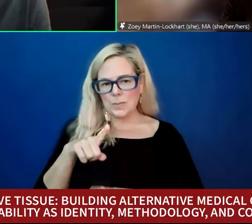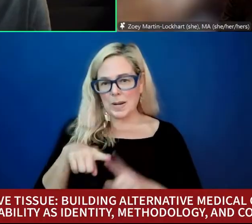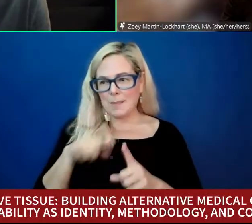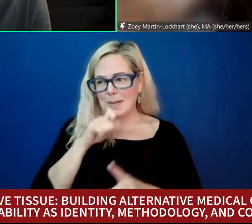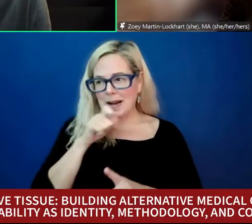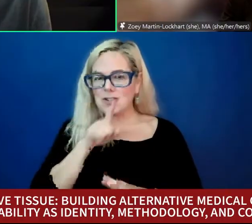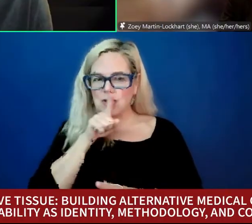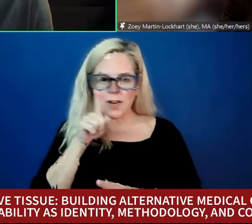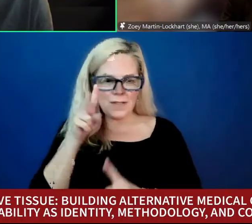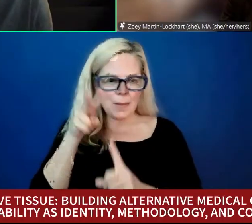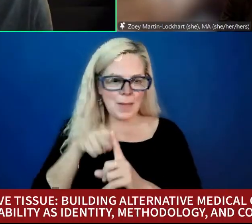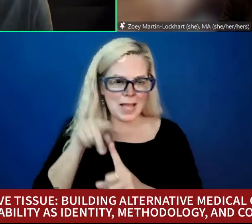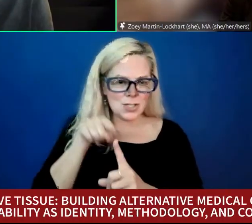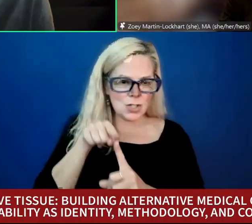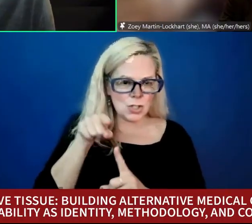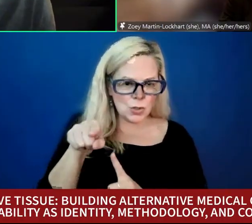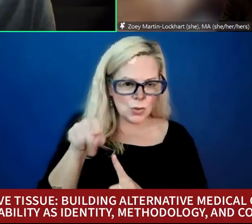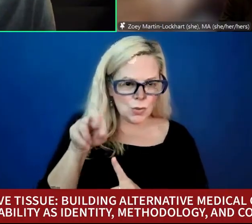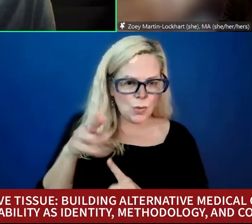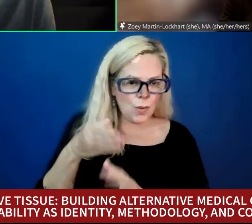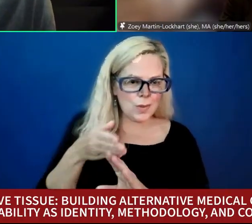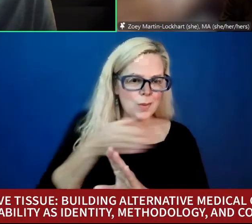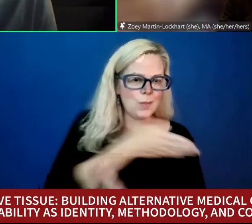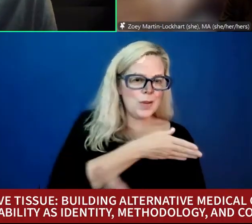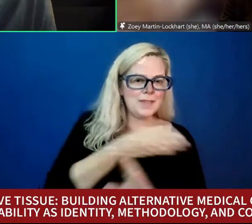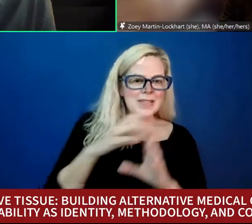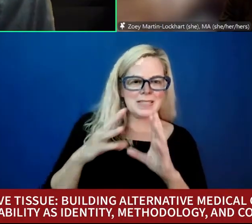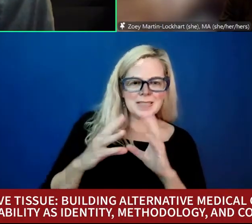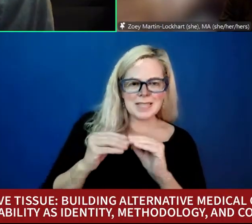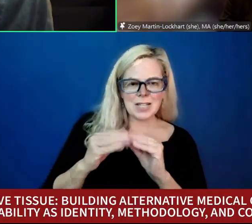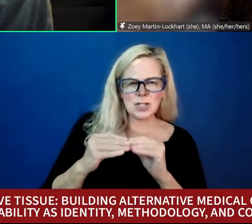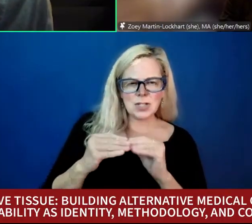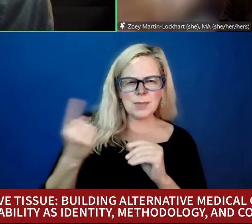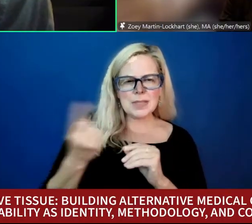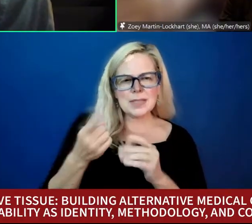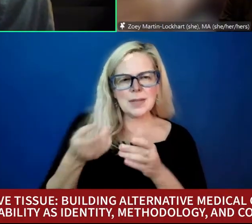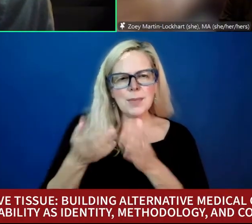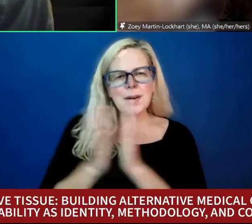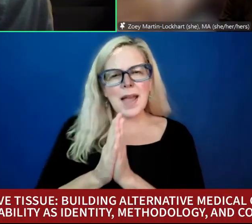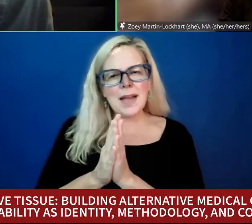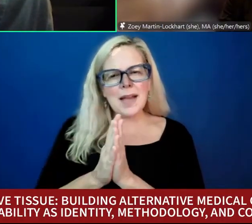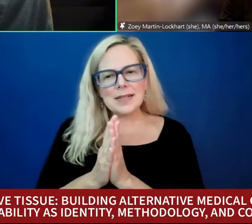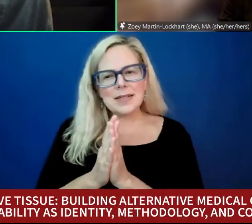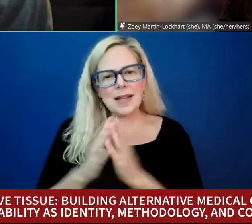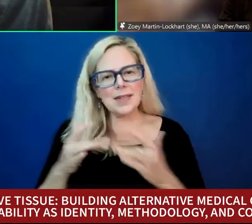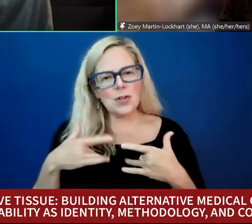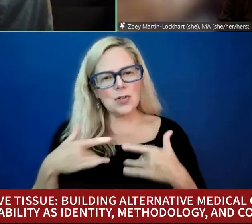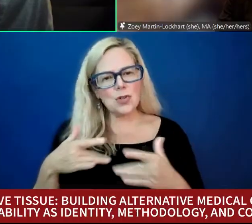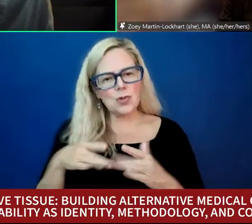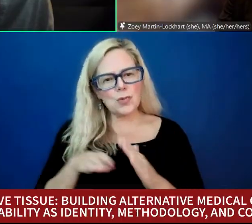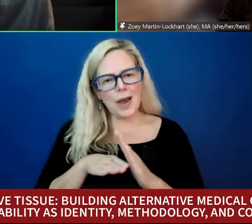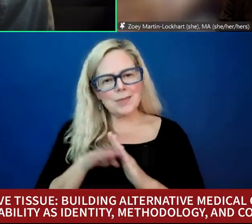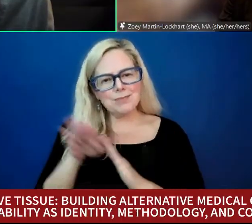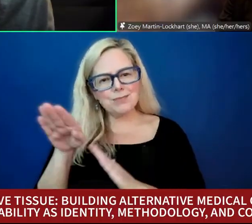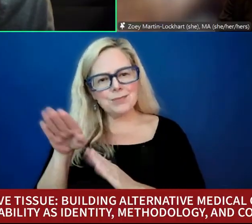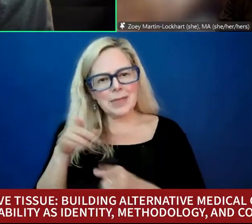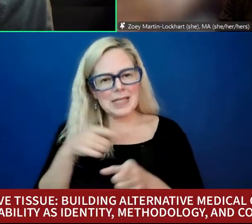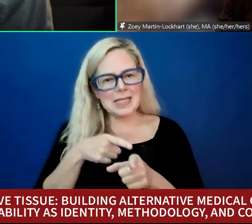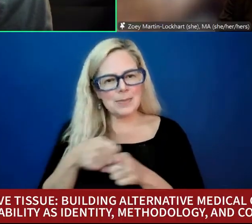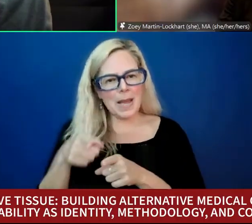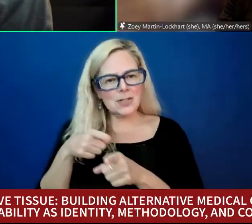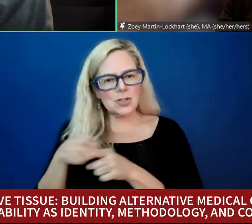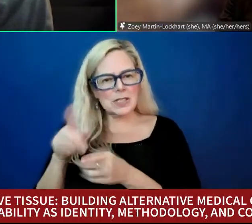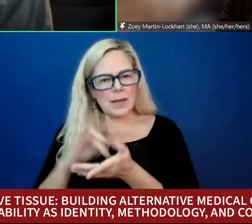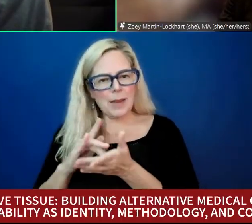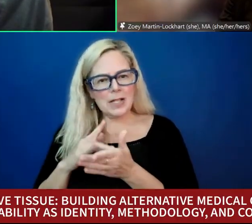the previous session. Someone asked, there's a trend in specialty medicine to practice cash